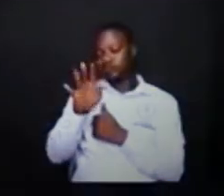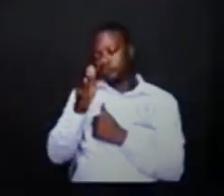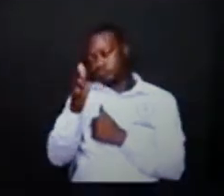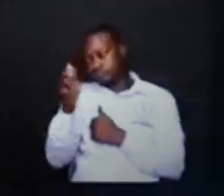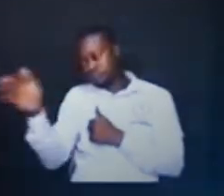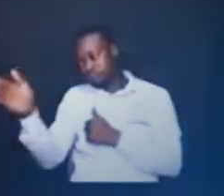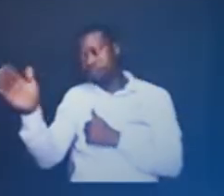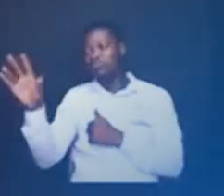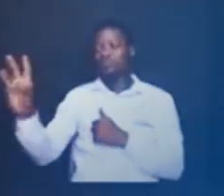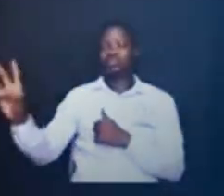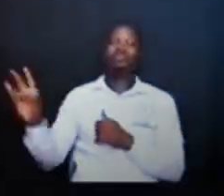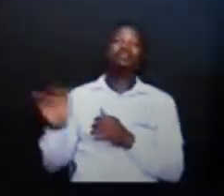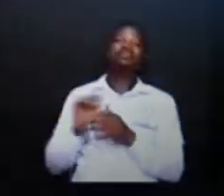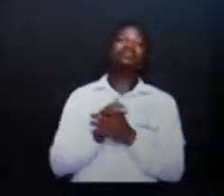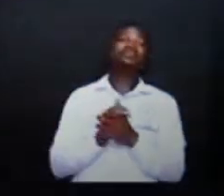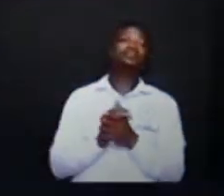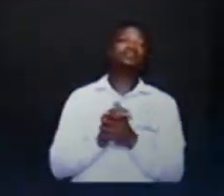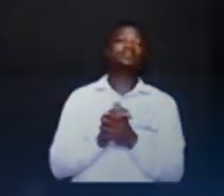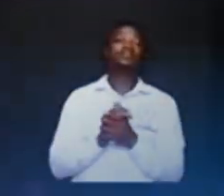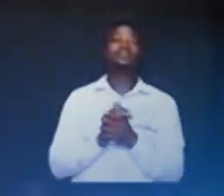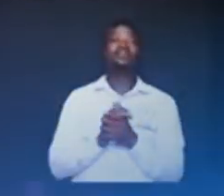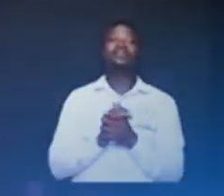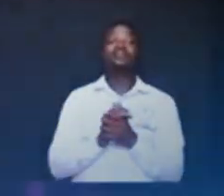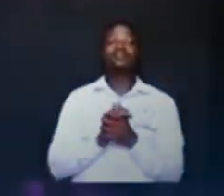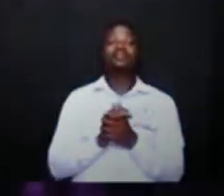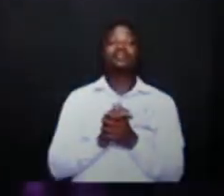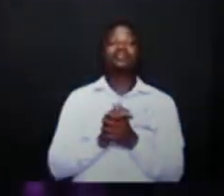verse 4.